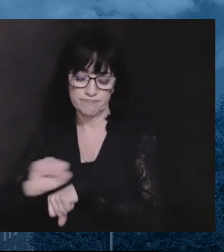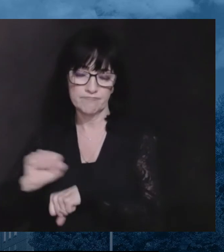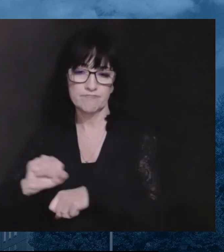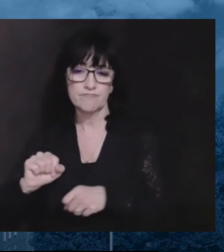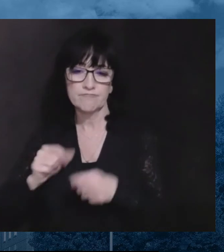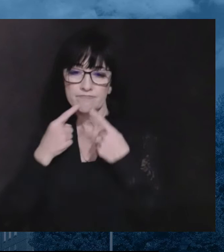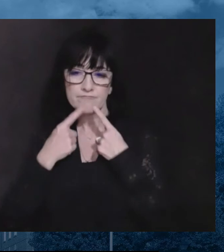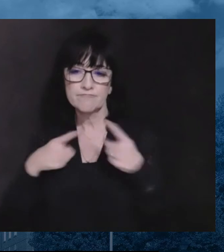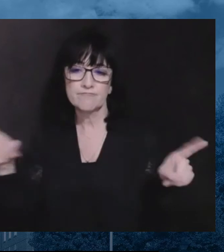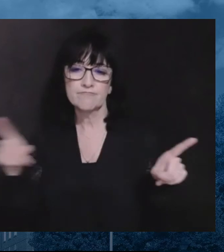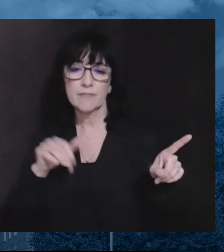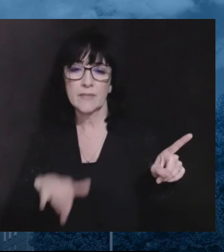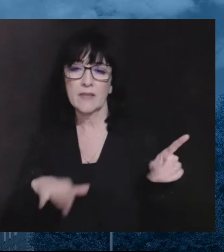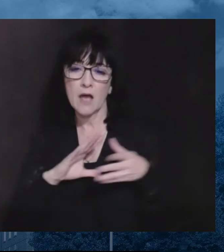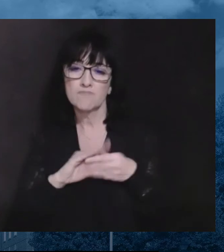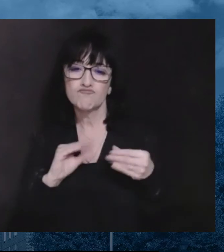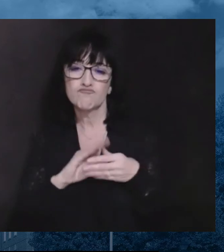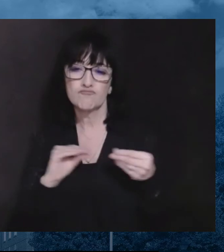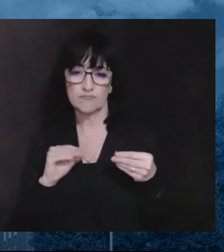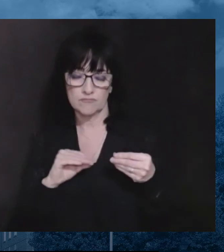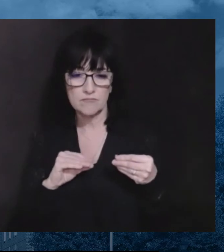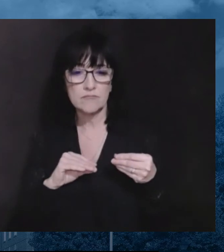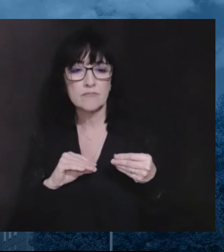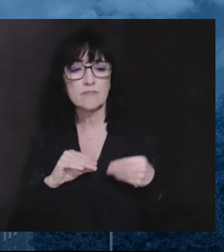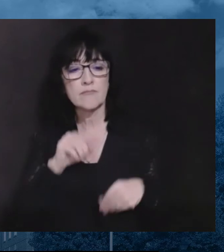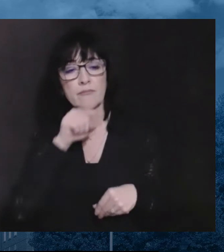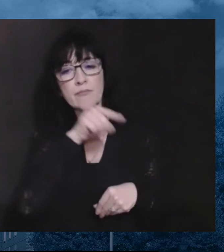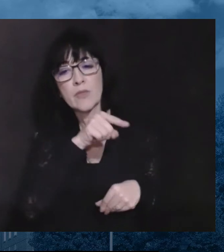that a lawmaker here